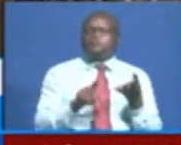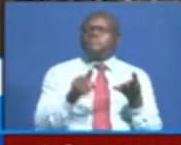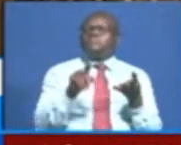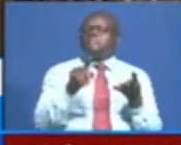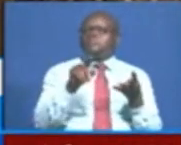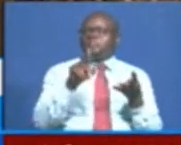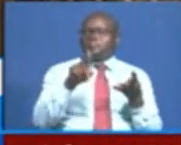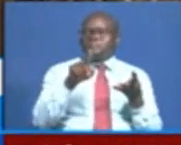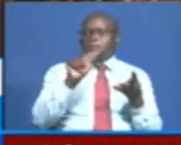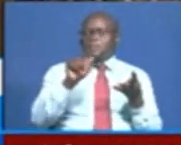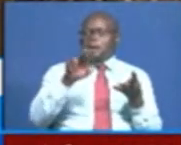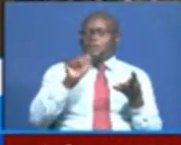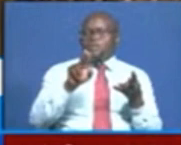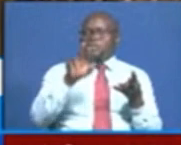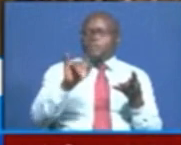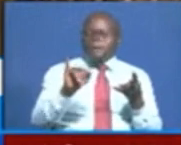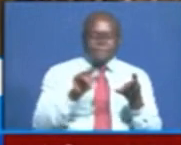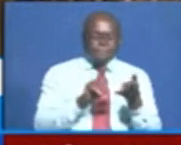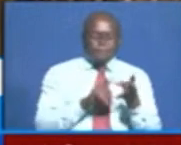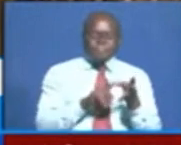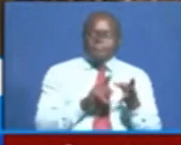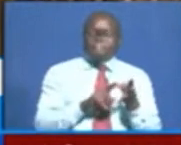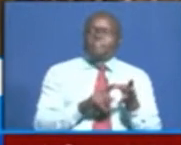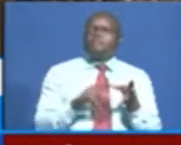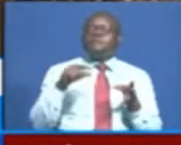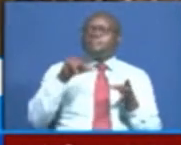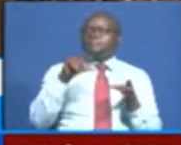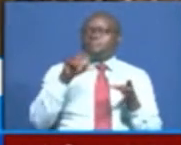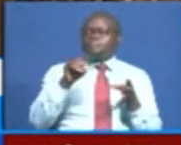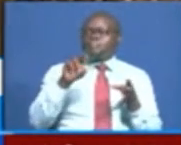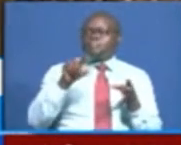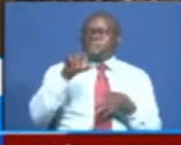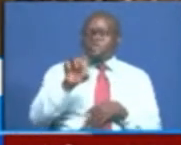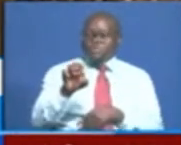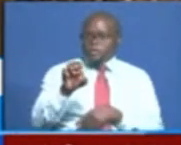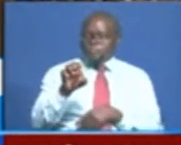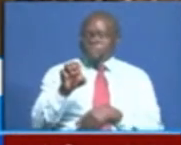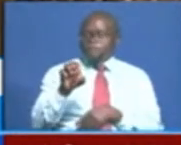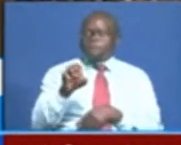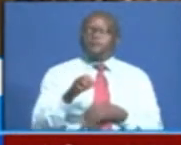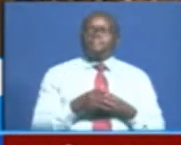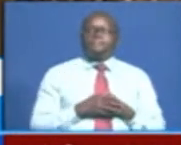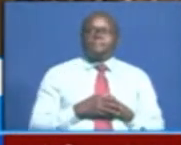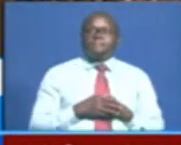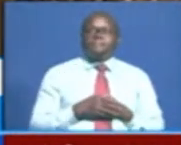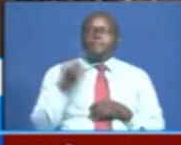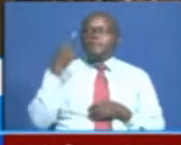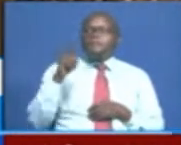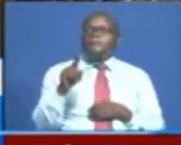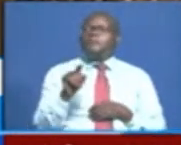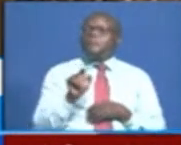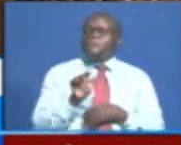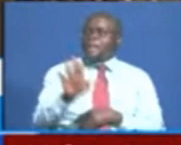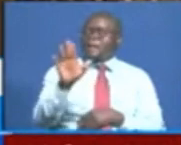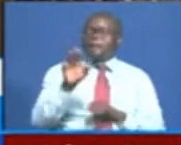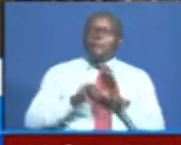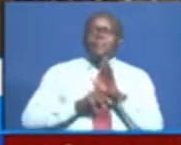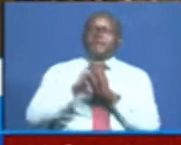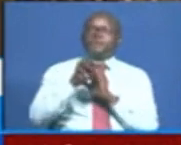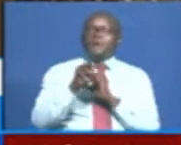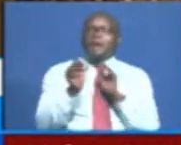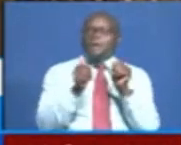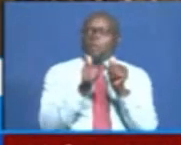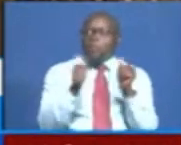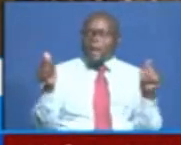Karuri, and Mr. George Njoroge Kuria, for the valiant, mature, and